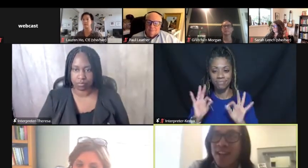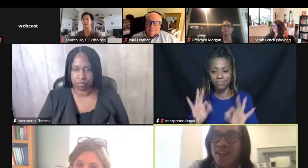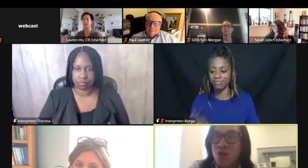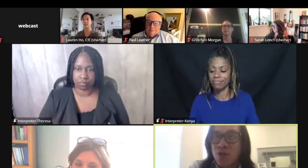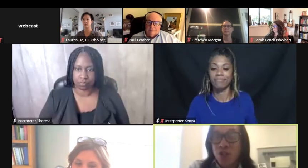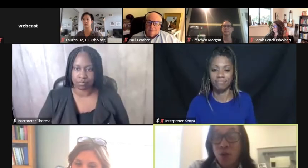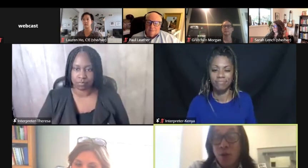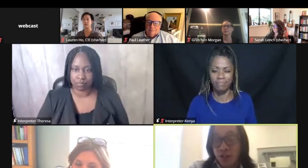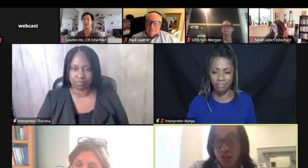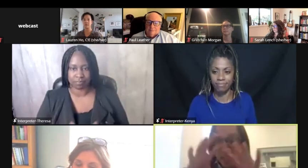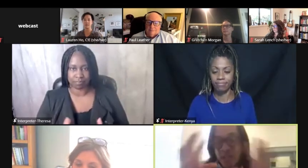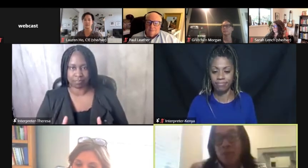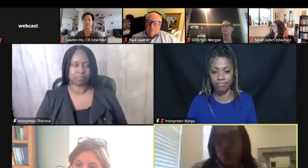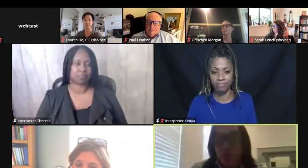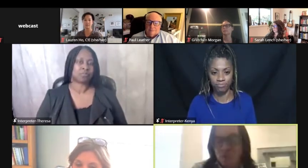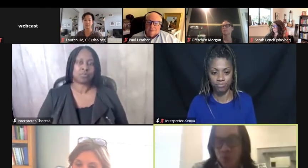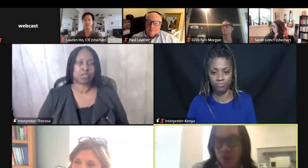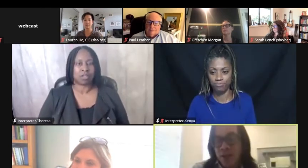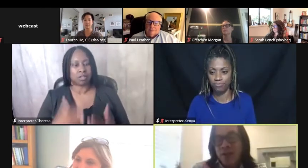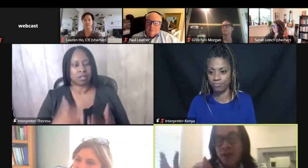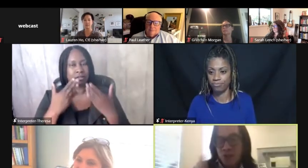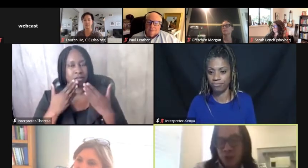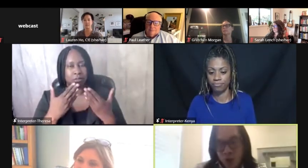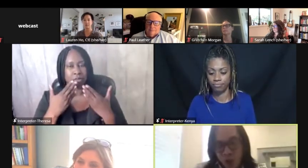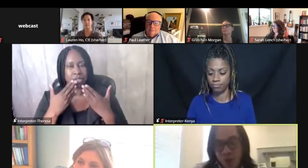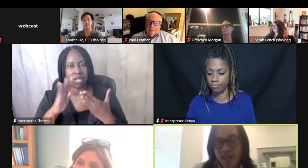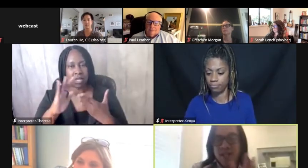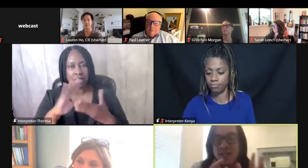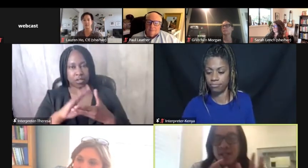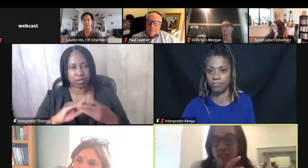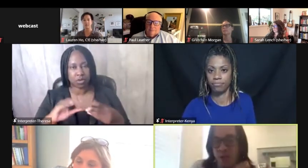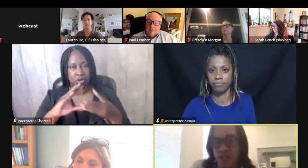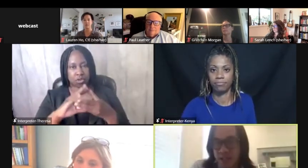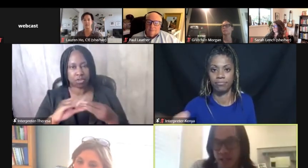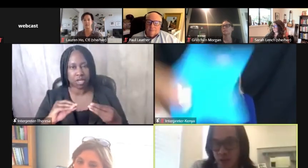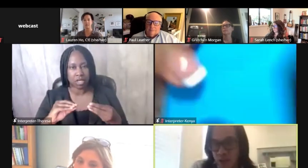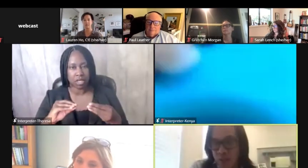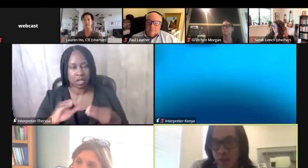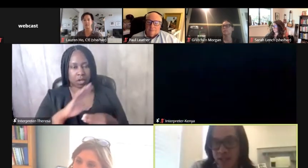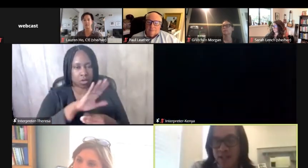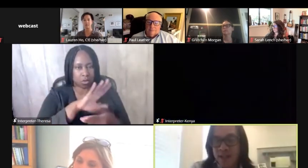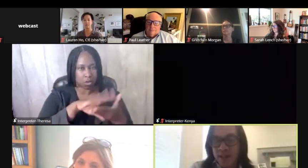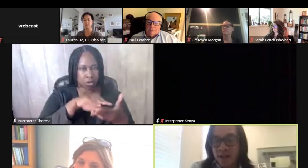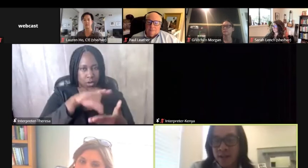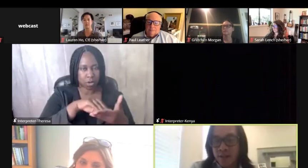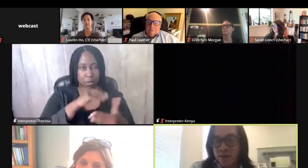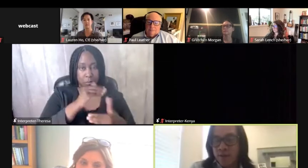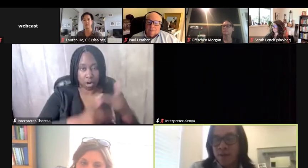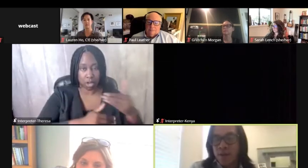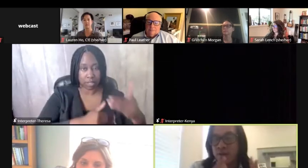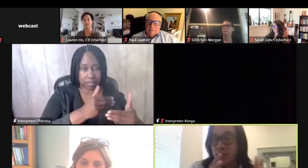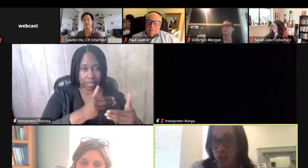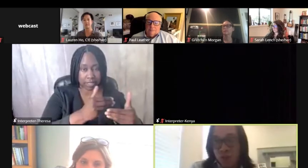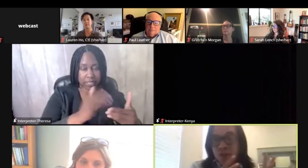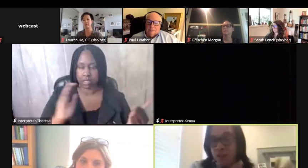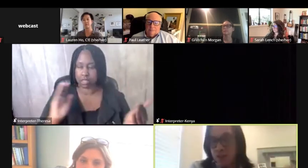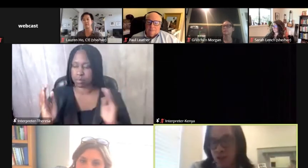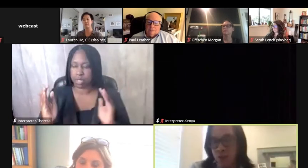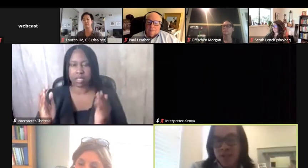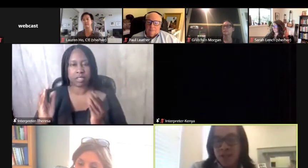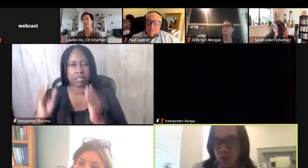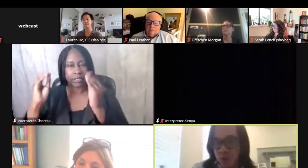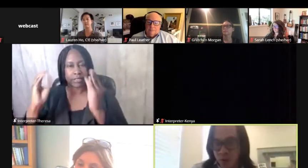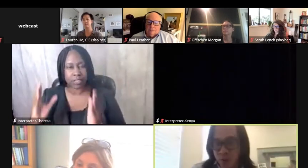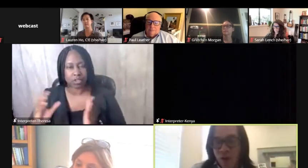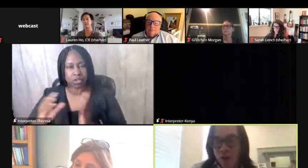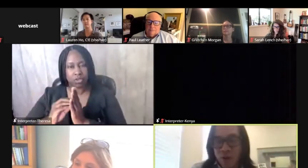Appreciate that story so much, and the symmetry between your learning process and the process that you expect of teachers and